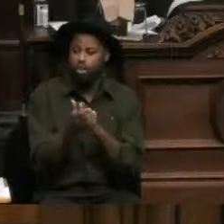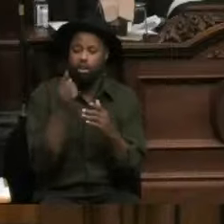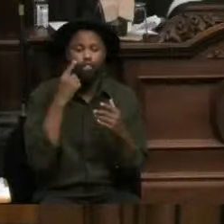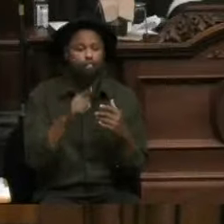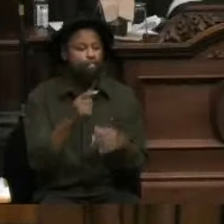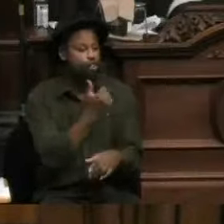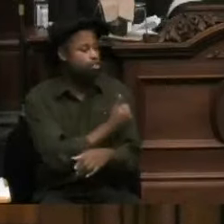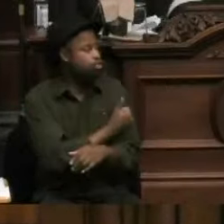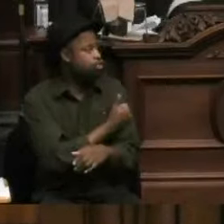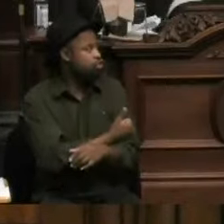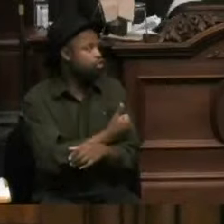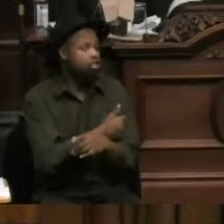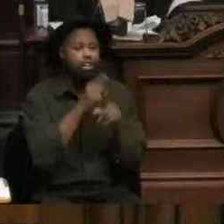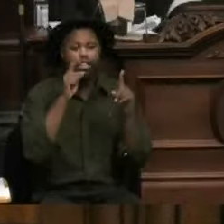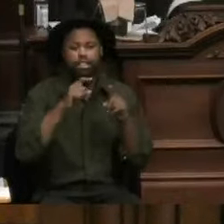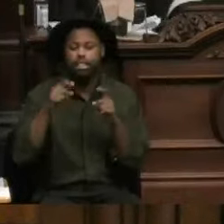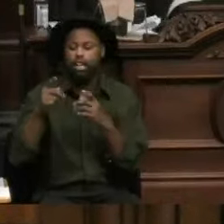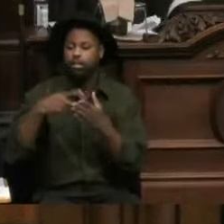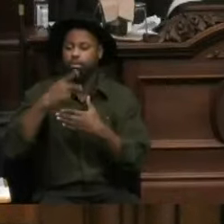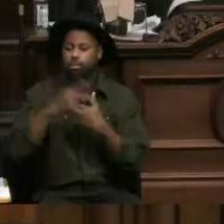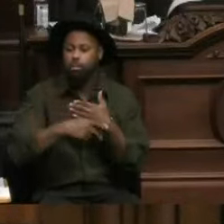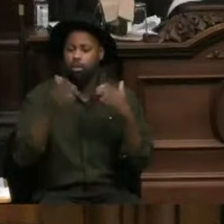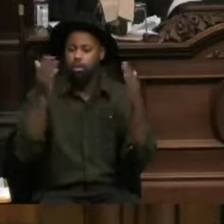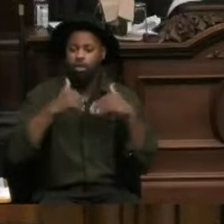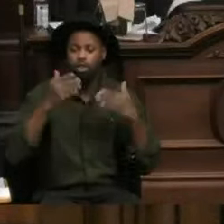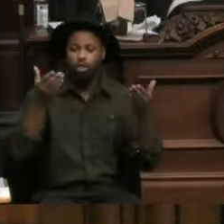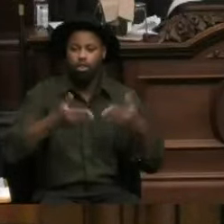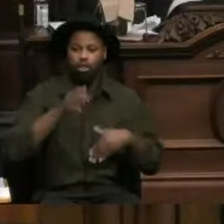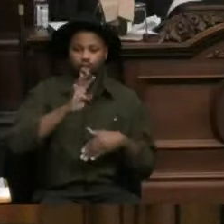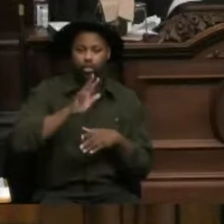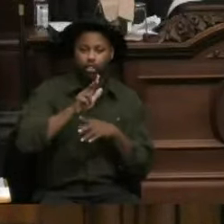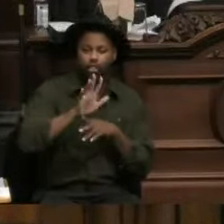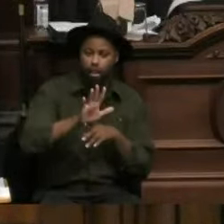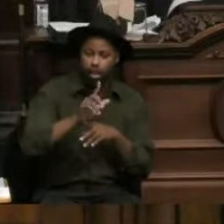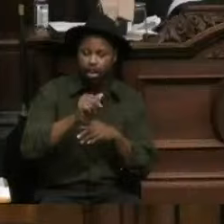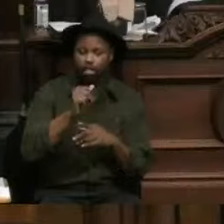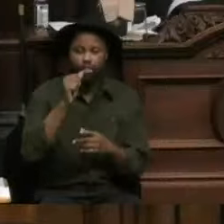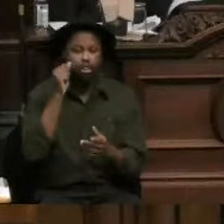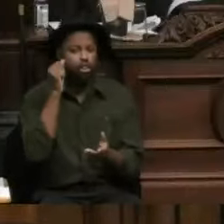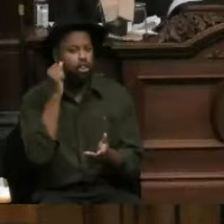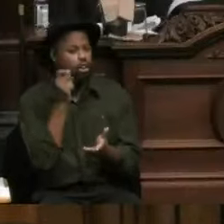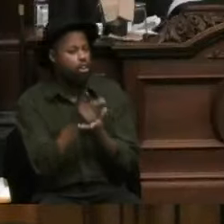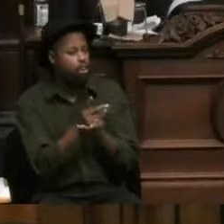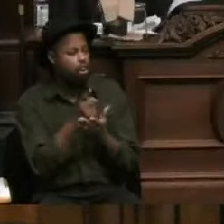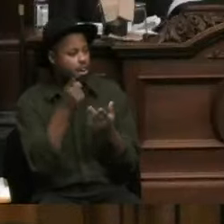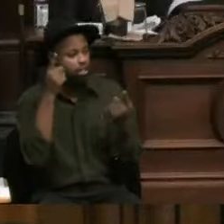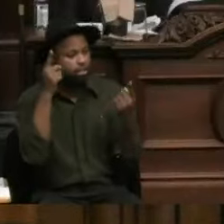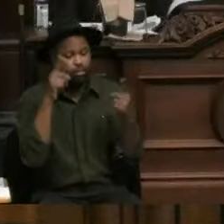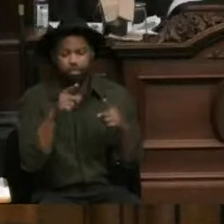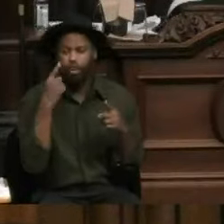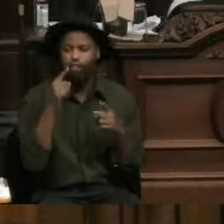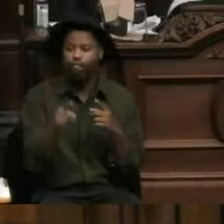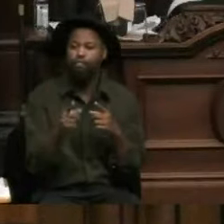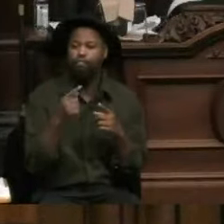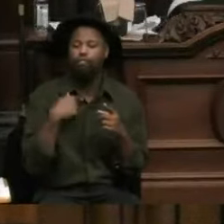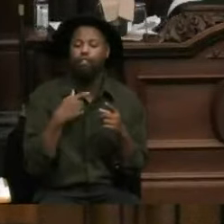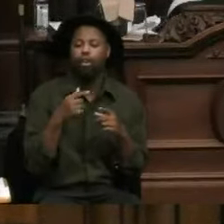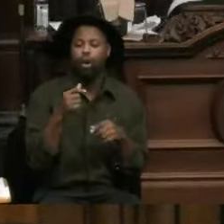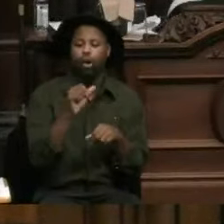and alcohol testing program. Introductory number 435, authorizing an amendatory agreement for the employee assistance